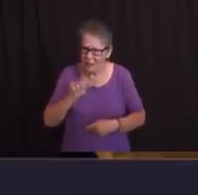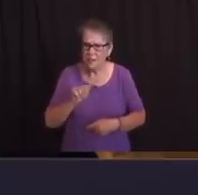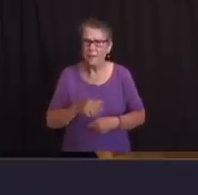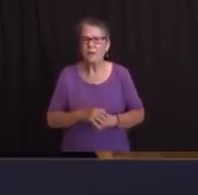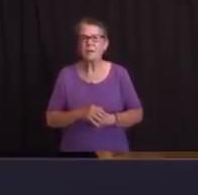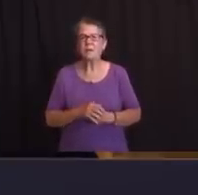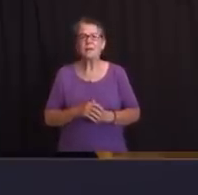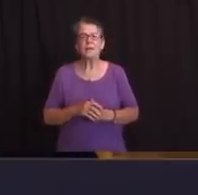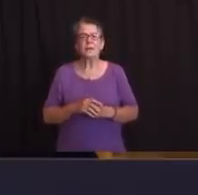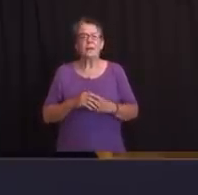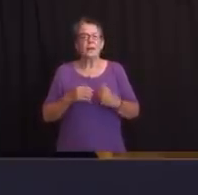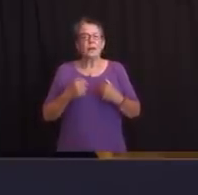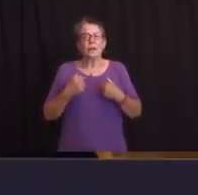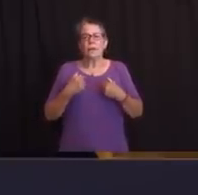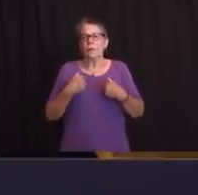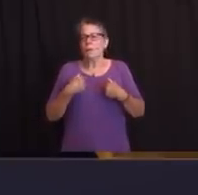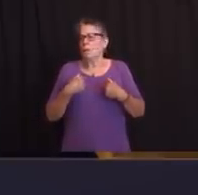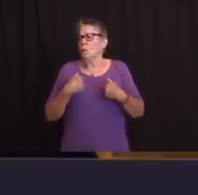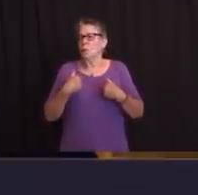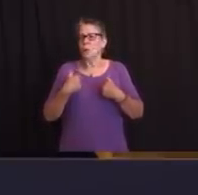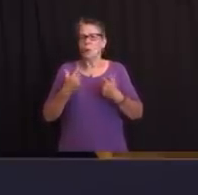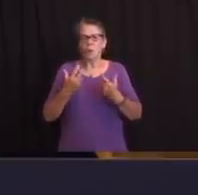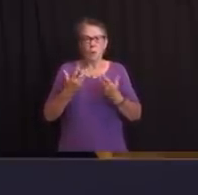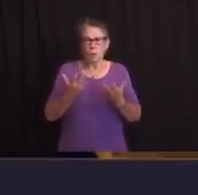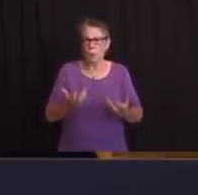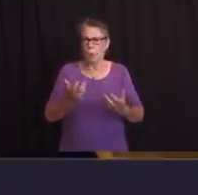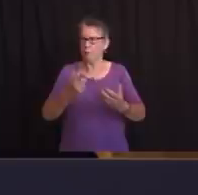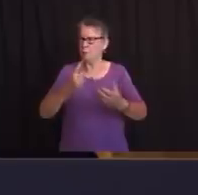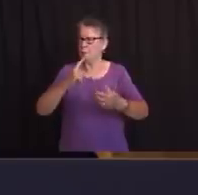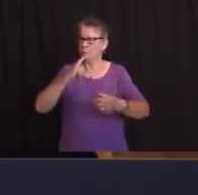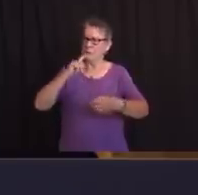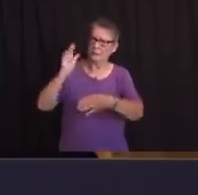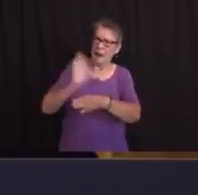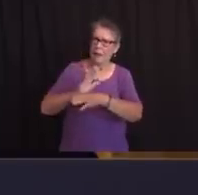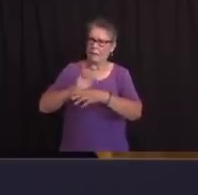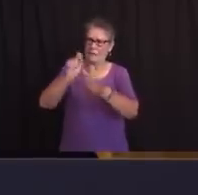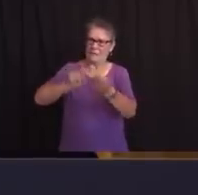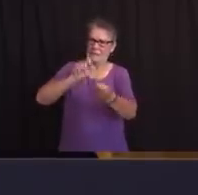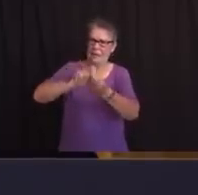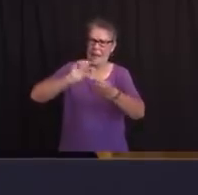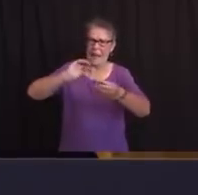the folks who want certainty, but I mentioned it after Judy spoke earlier.